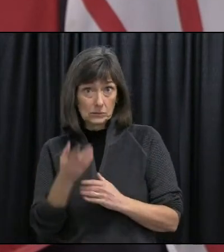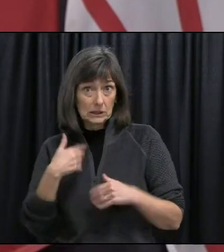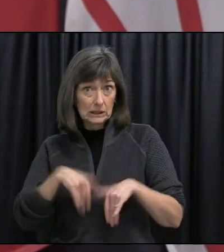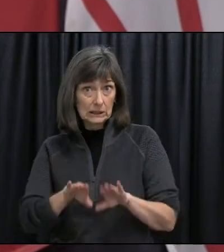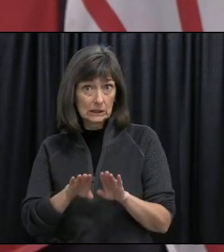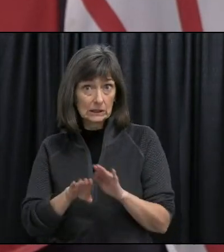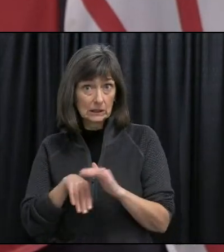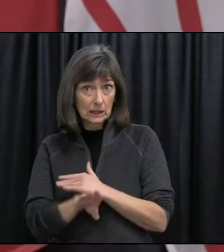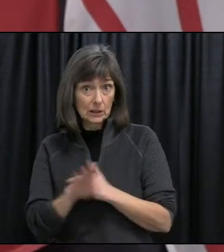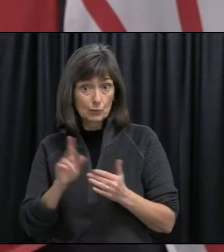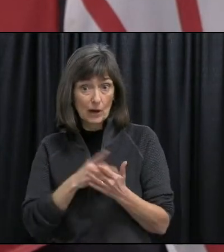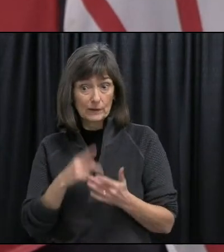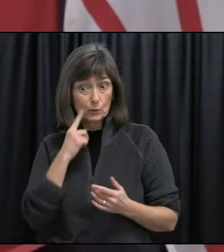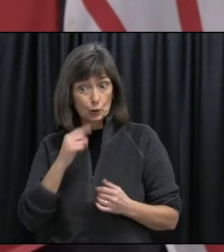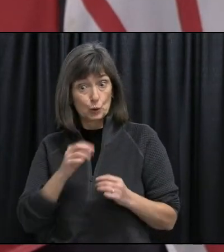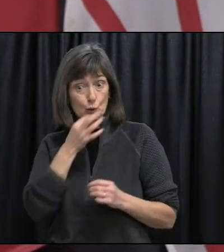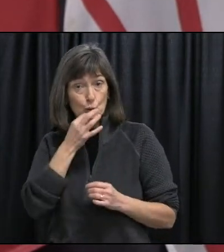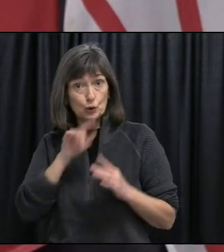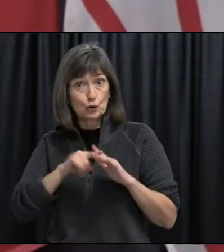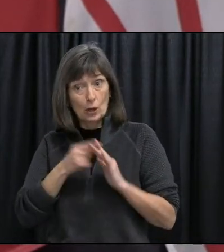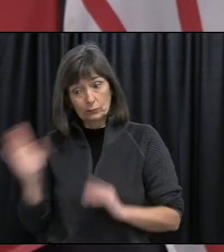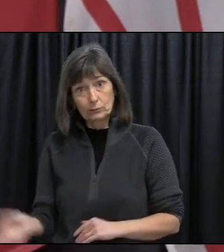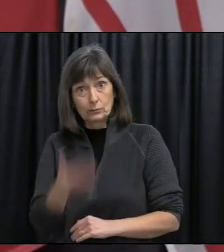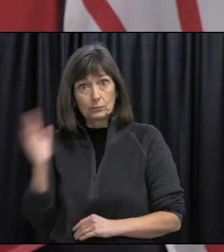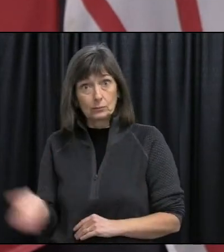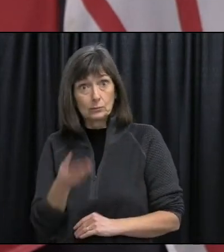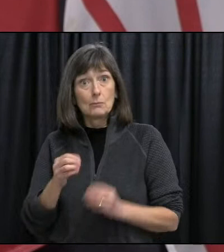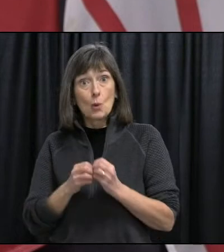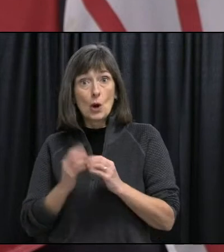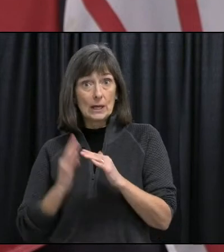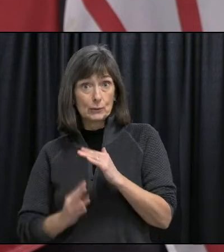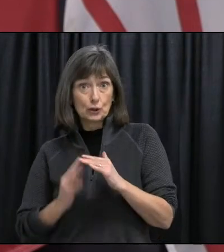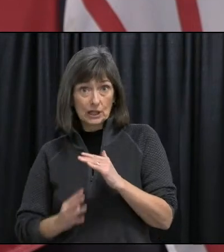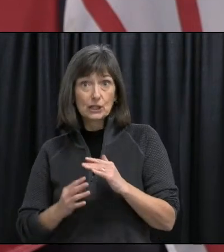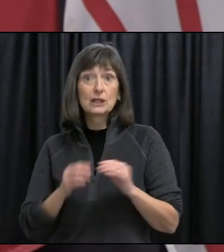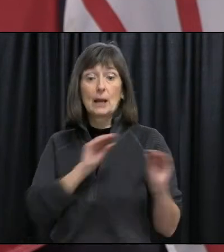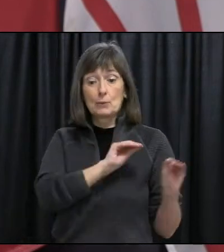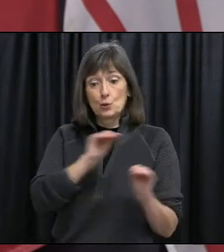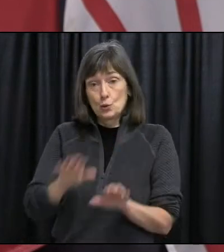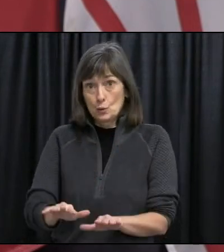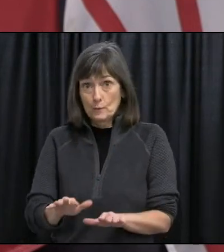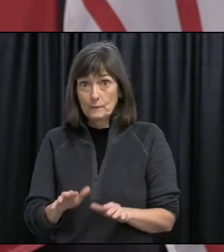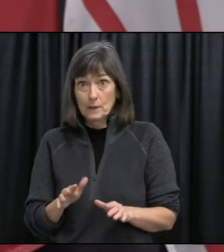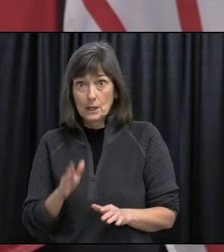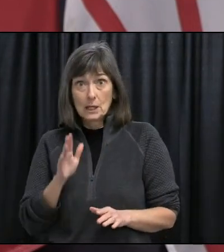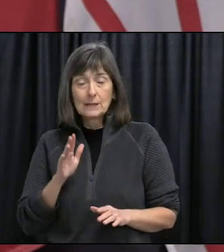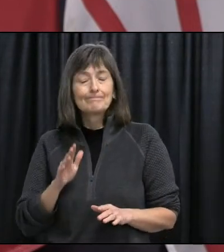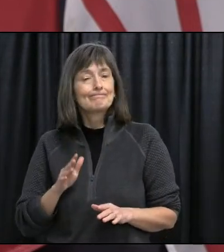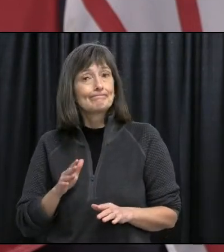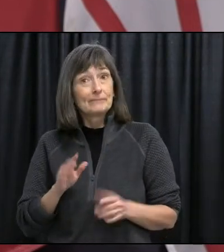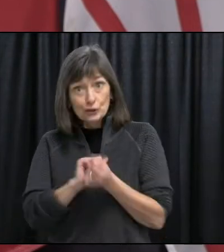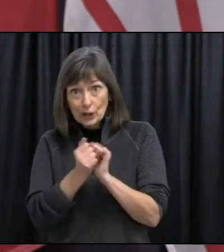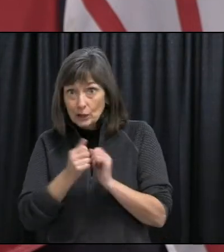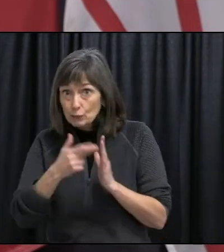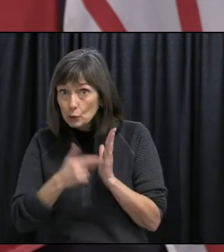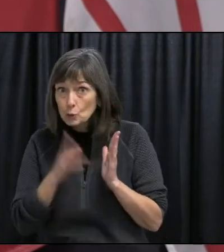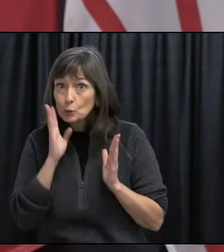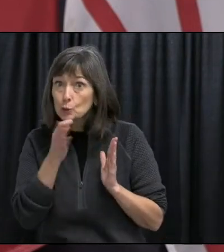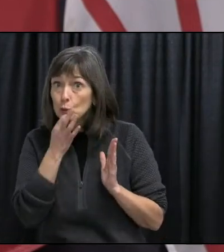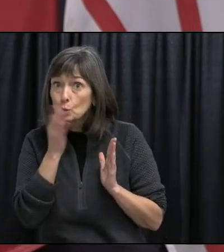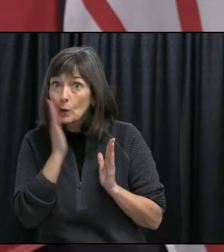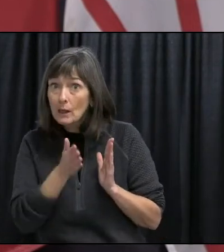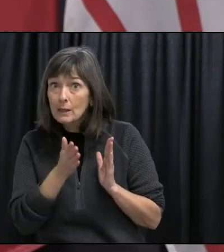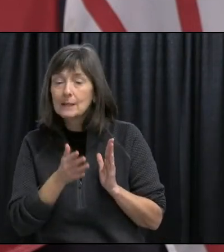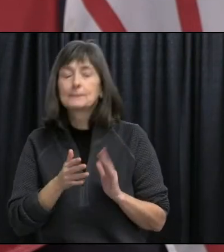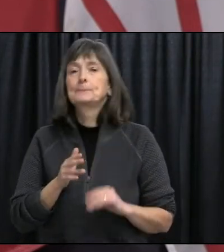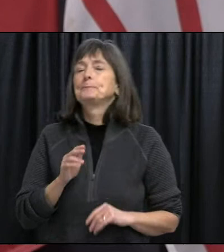we are considering at this second. However, it is something that we have considered moving forward in terms of, I think there will be